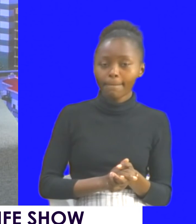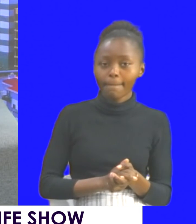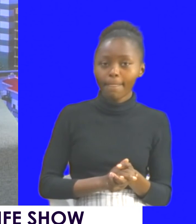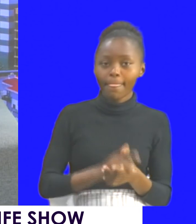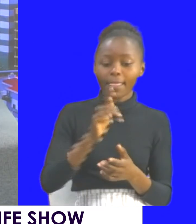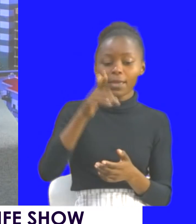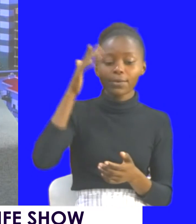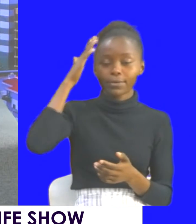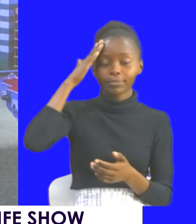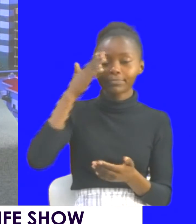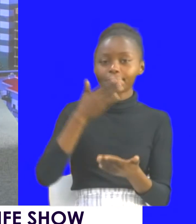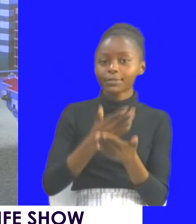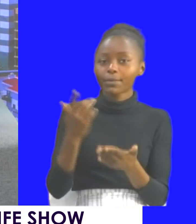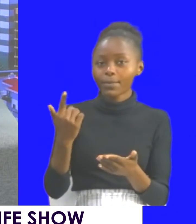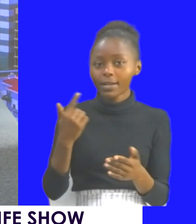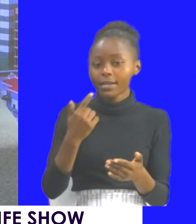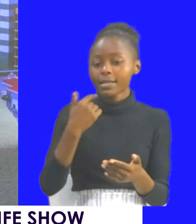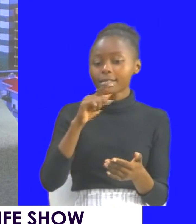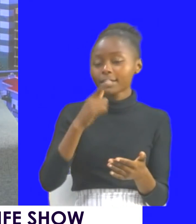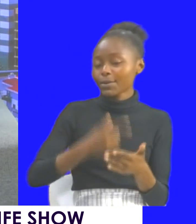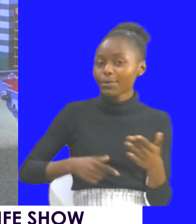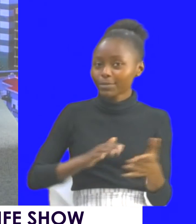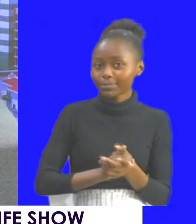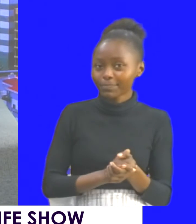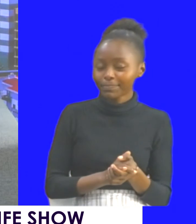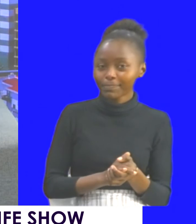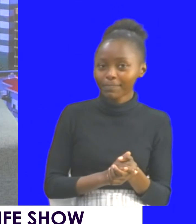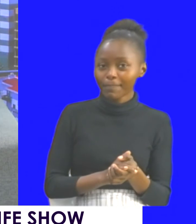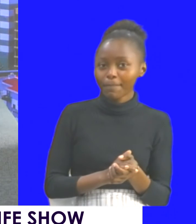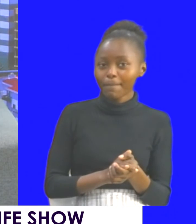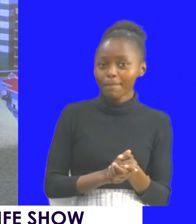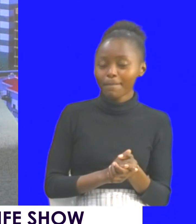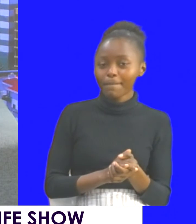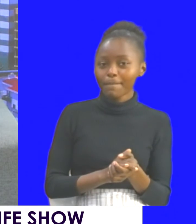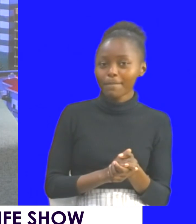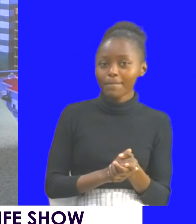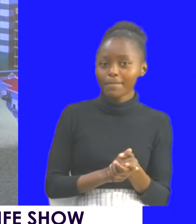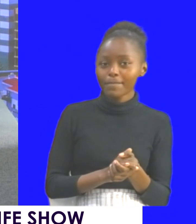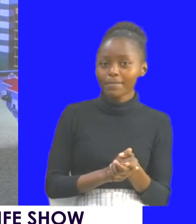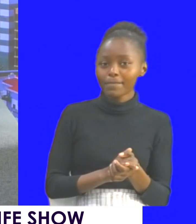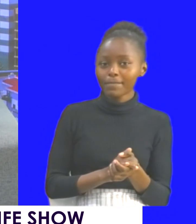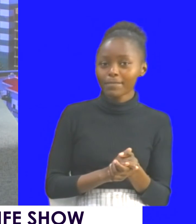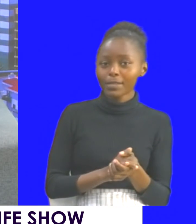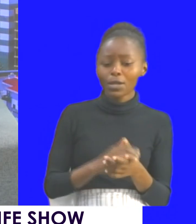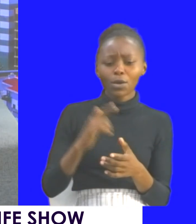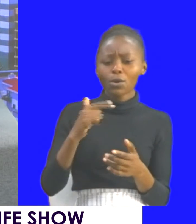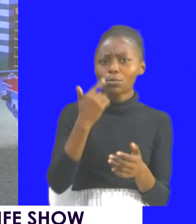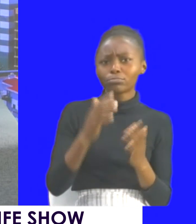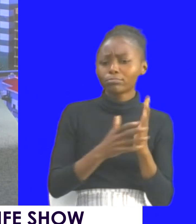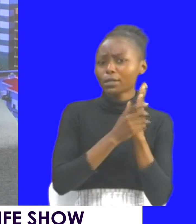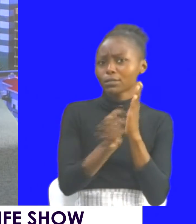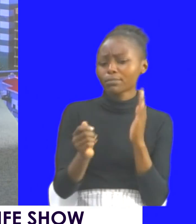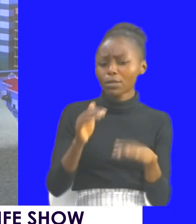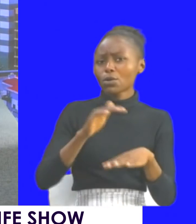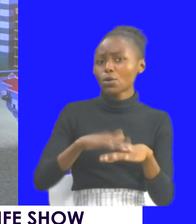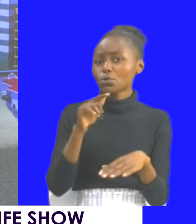know, somebody said that. I'm quoting someone. Who is the expert on you?